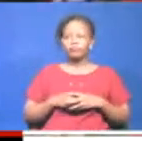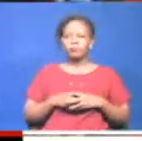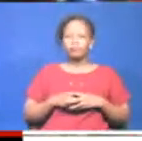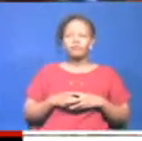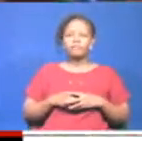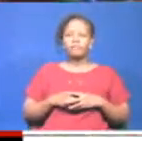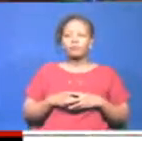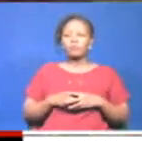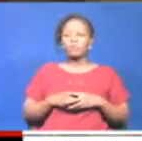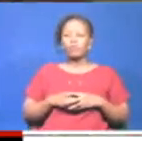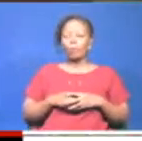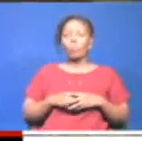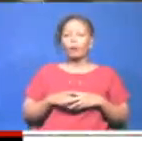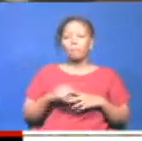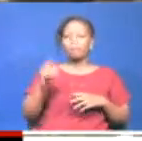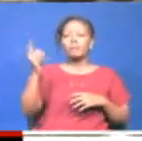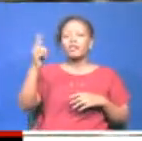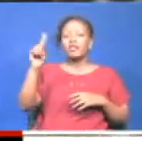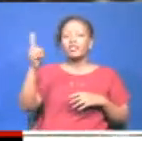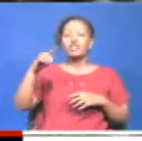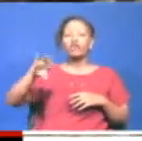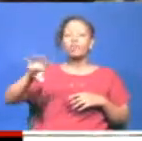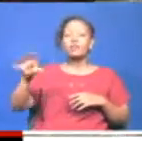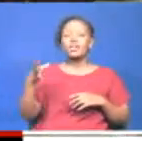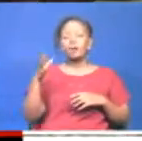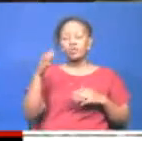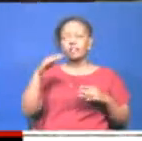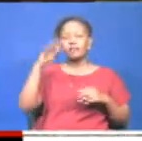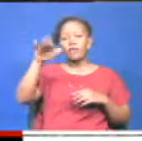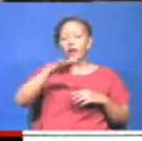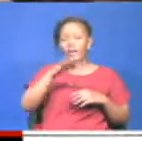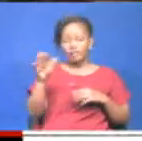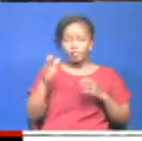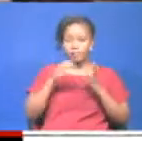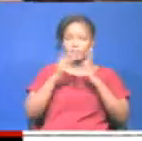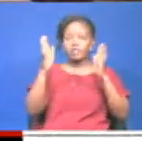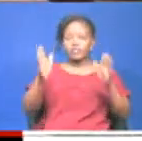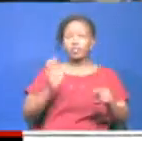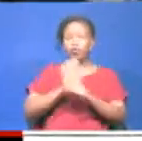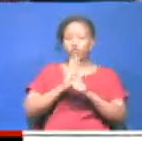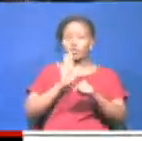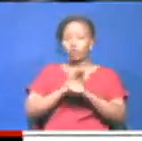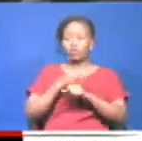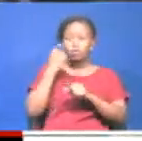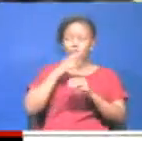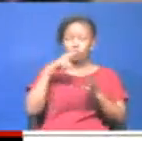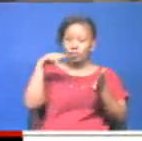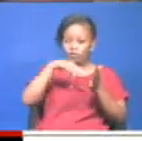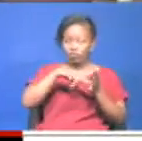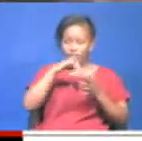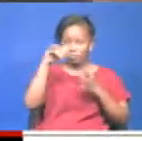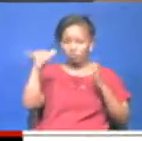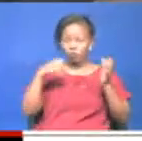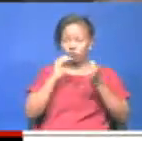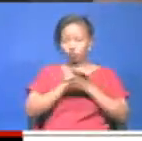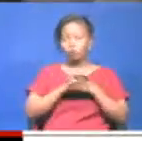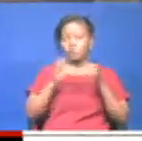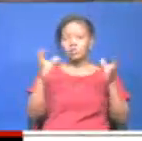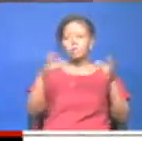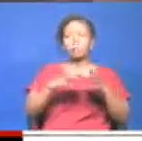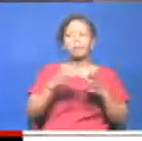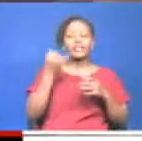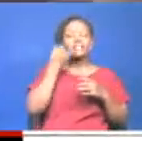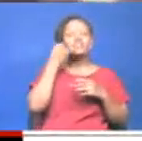Nairobi County Assembly leader of majority, who is now vying for Isiolo gubernatorial seat on a Jubilee ticket, Abdi Guyo, took